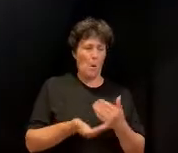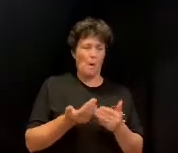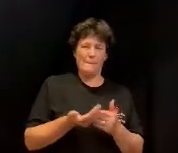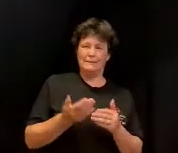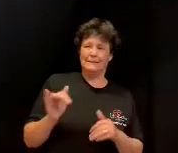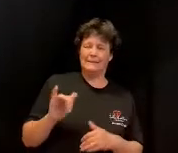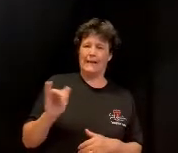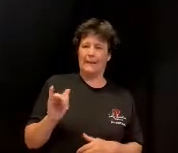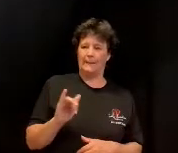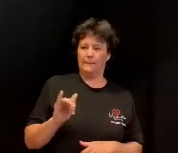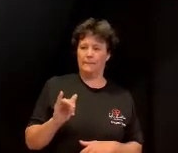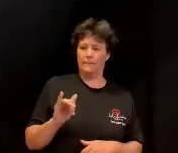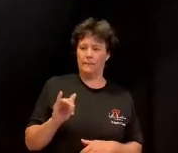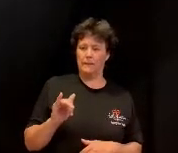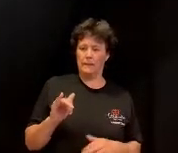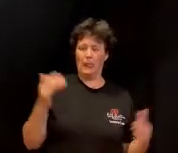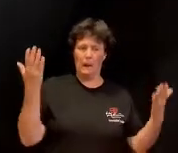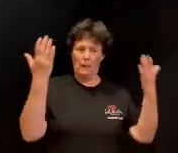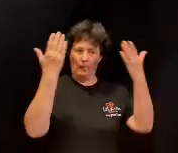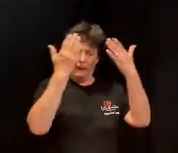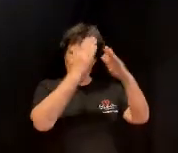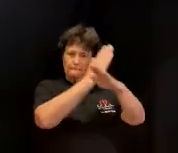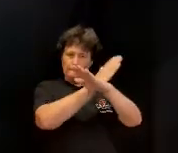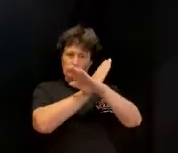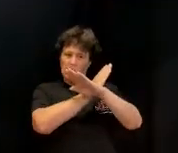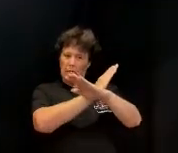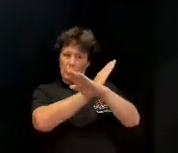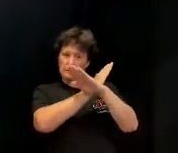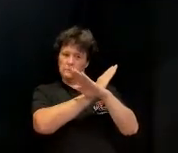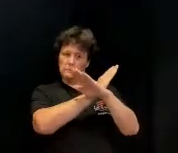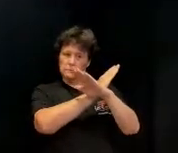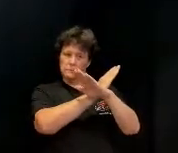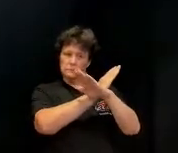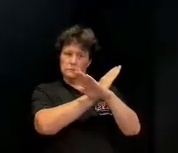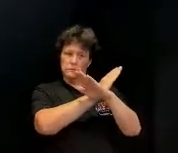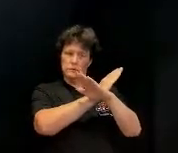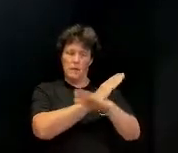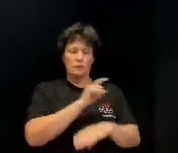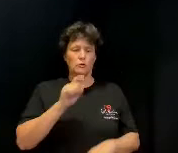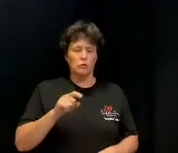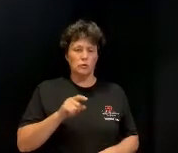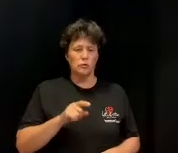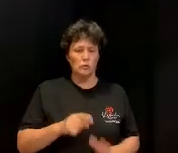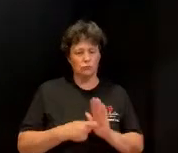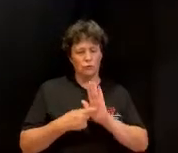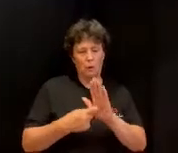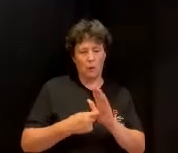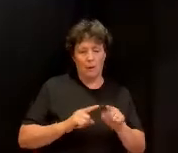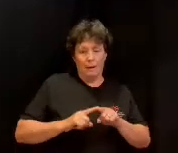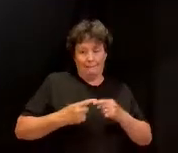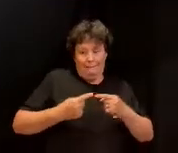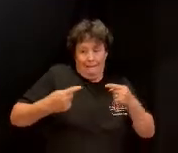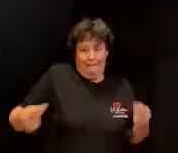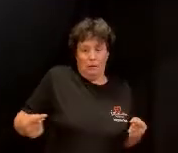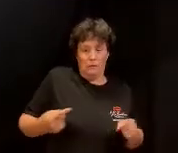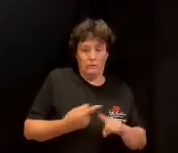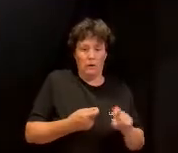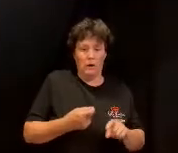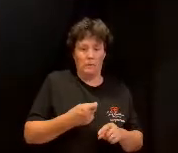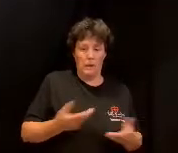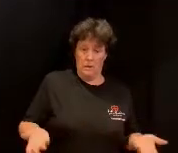chameleon type of thing that goes on, and there ought to be a difference between us and the world. Can I get a good amen?